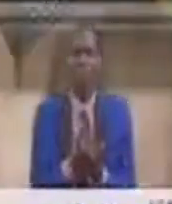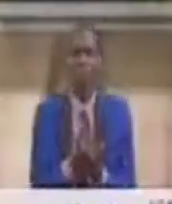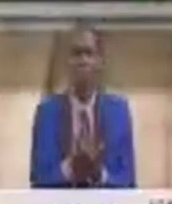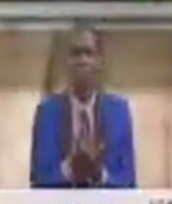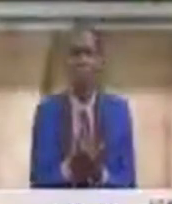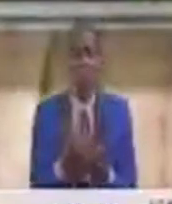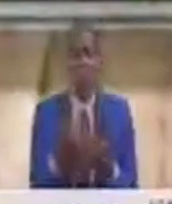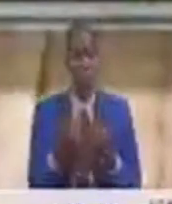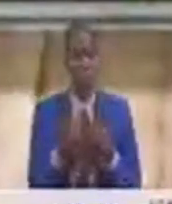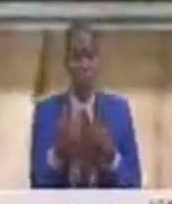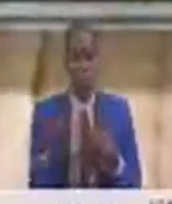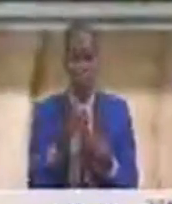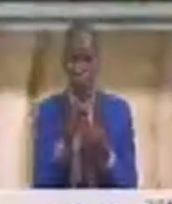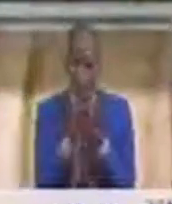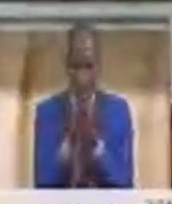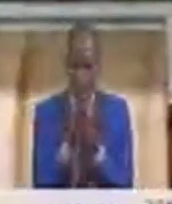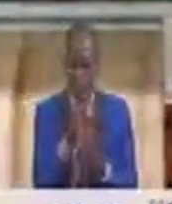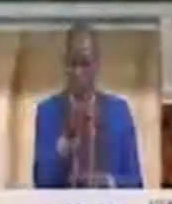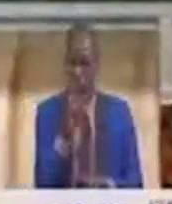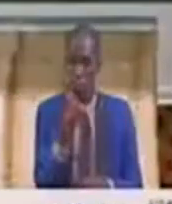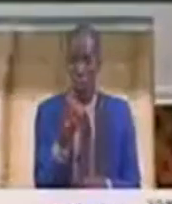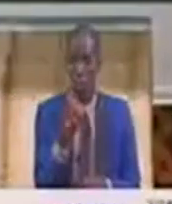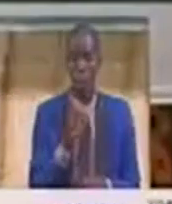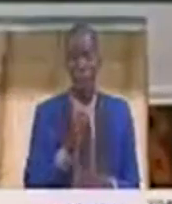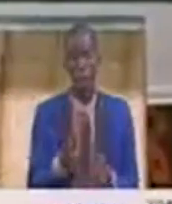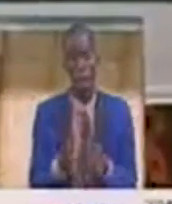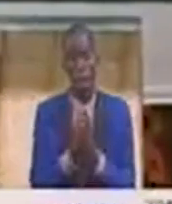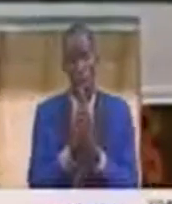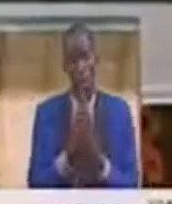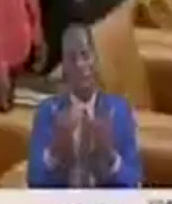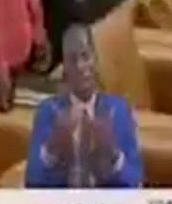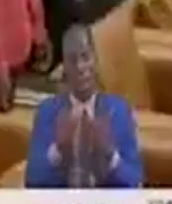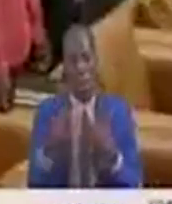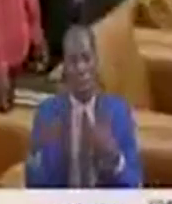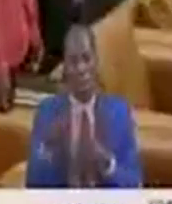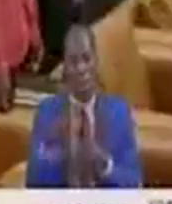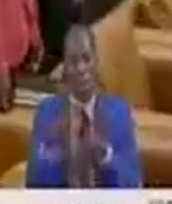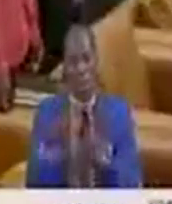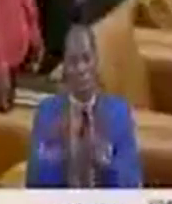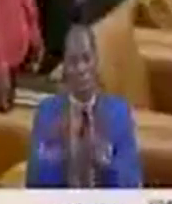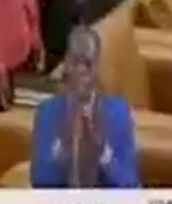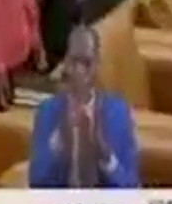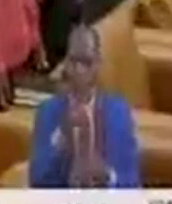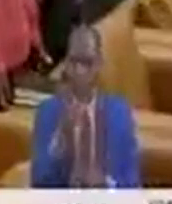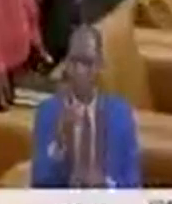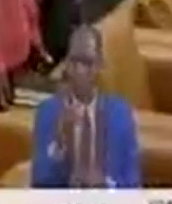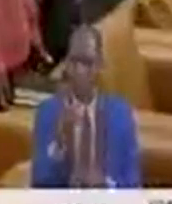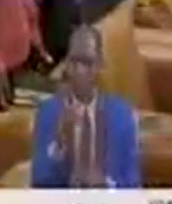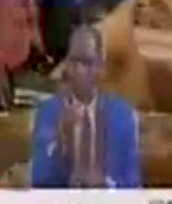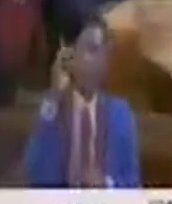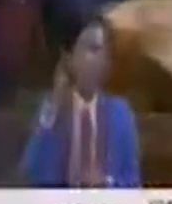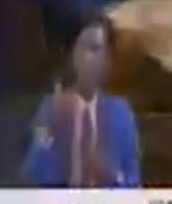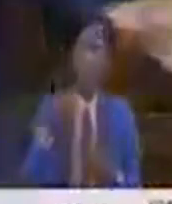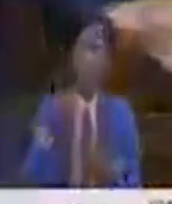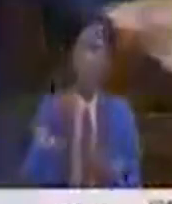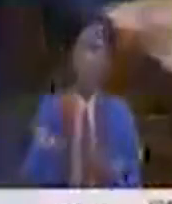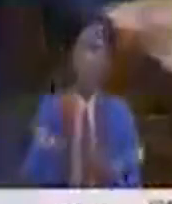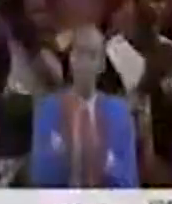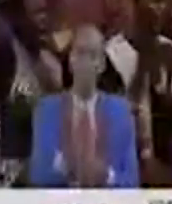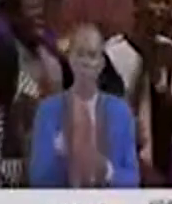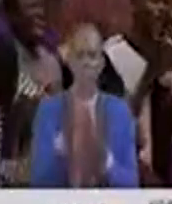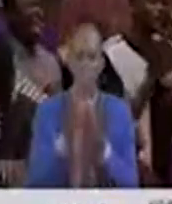Have you prayed? I said, have you prayed? God has answered your prayer.